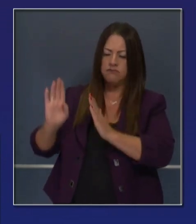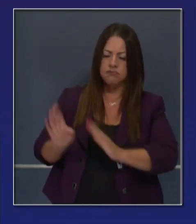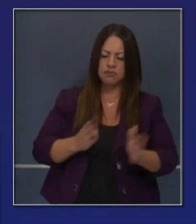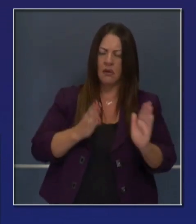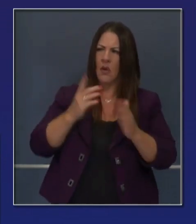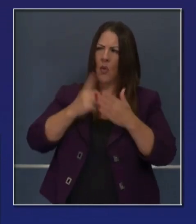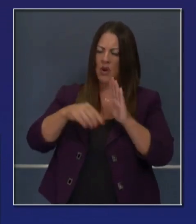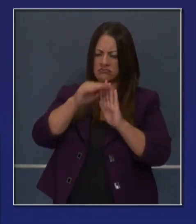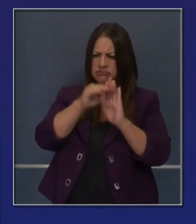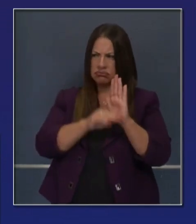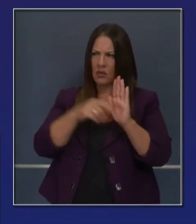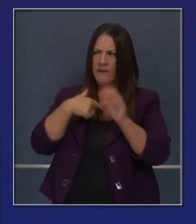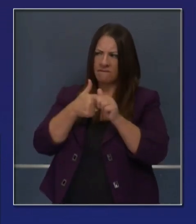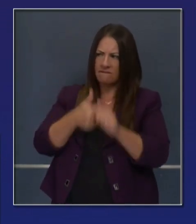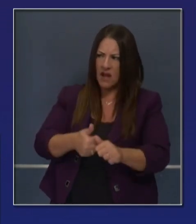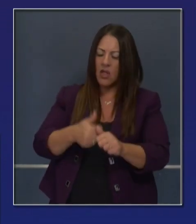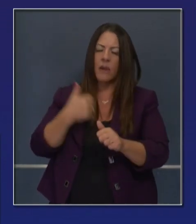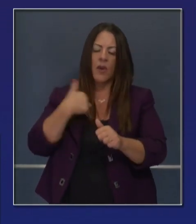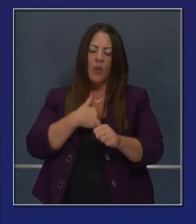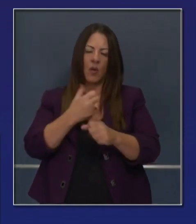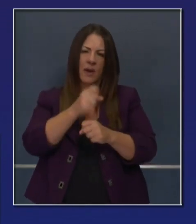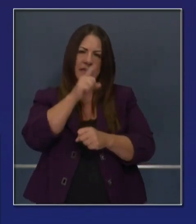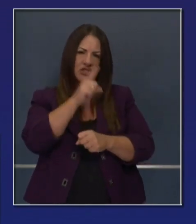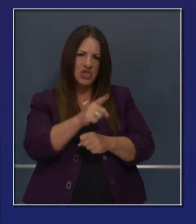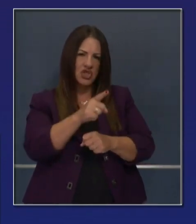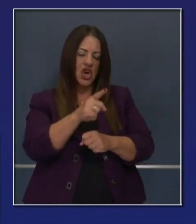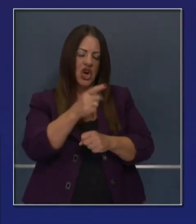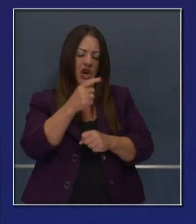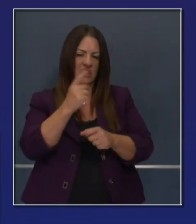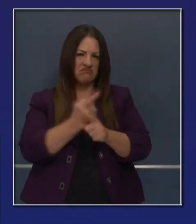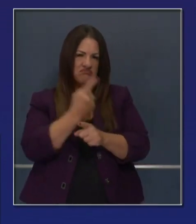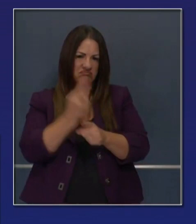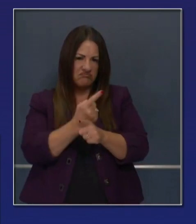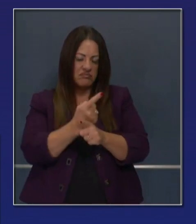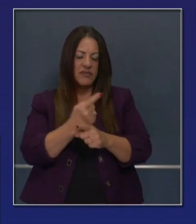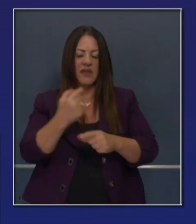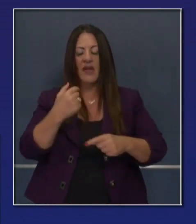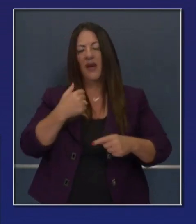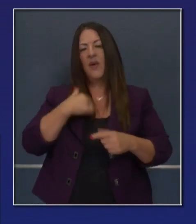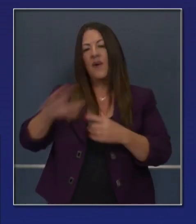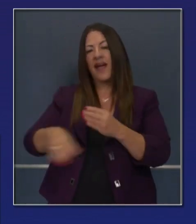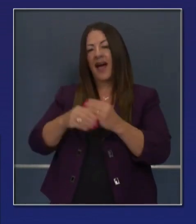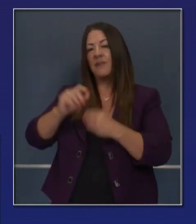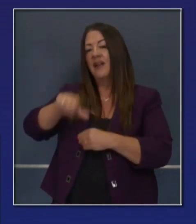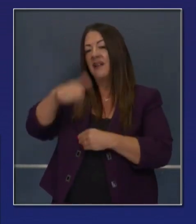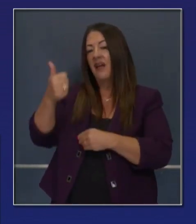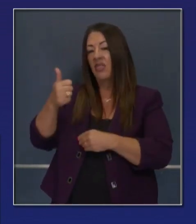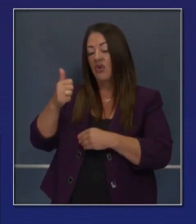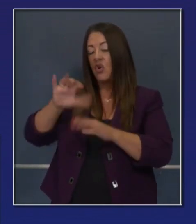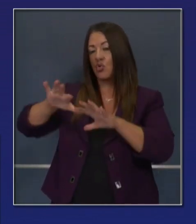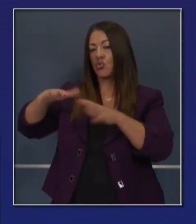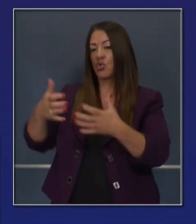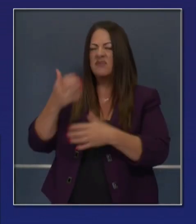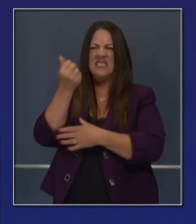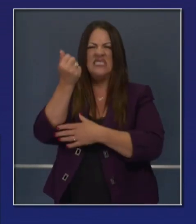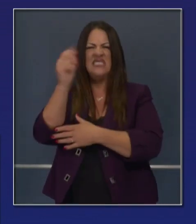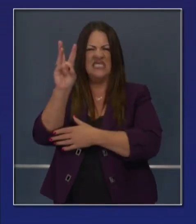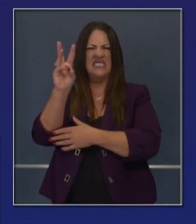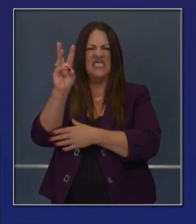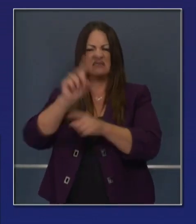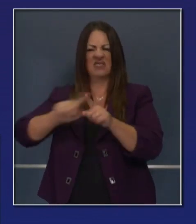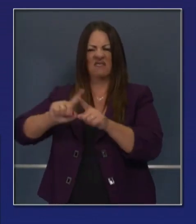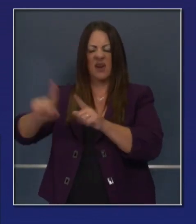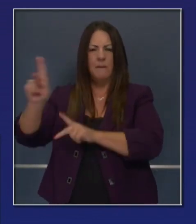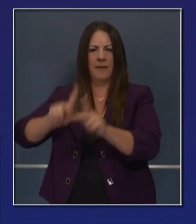with all of these other states. But we're adding a new group today, 16 members of this new group. It's called